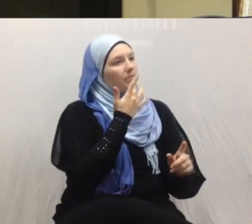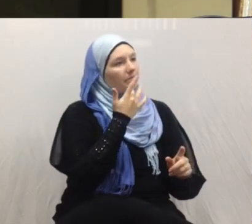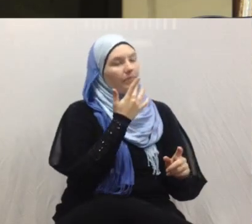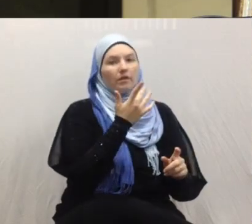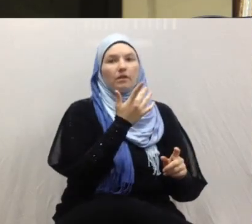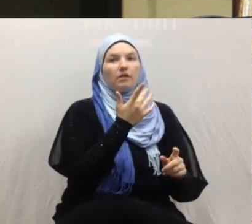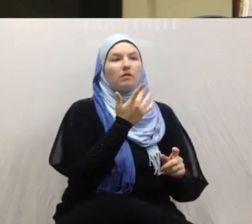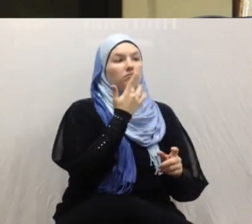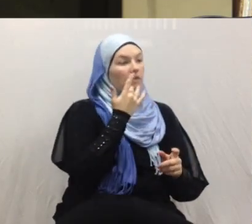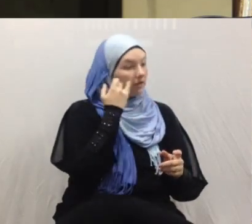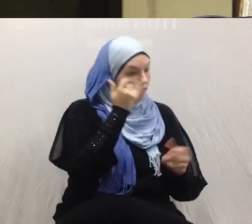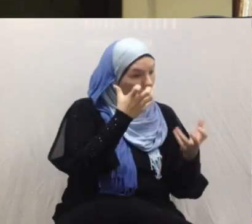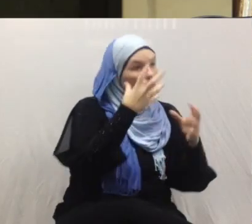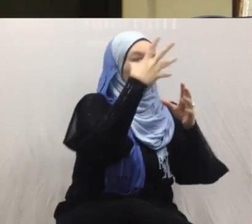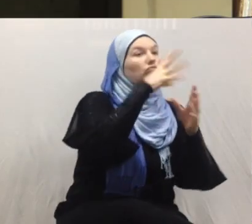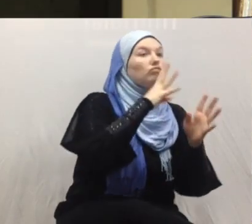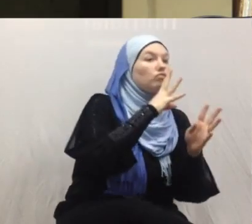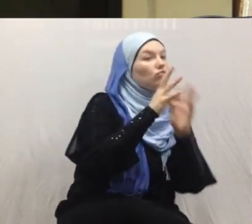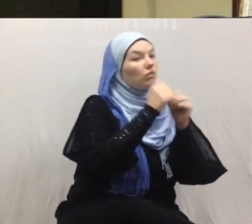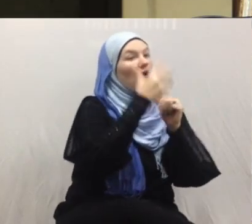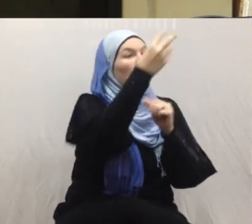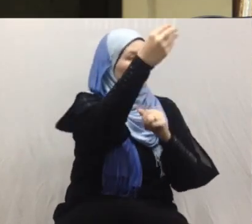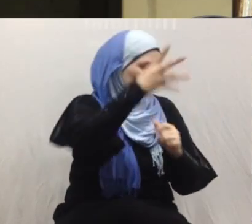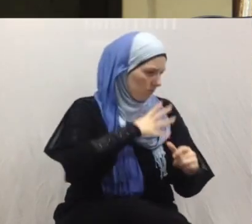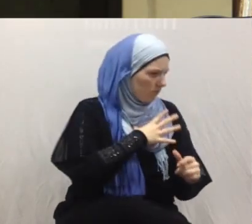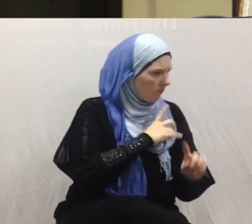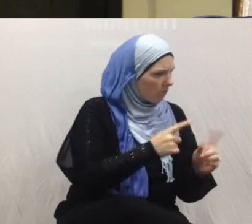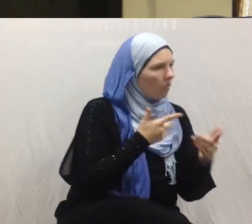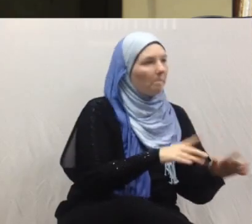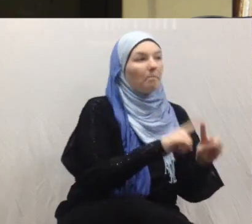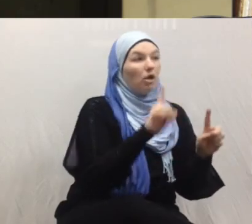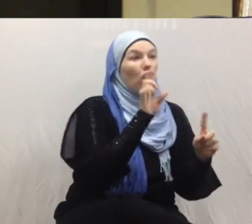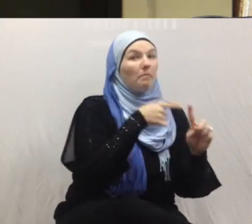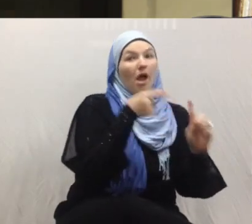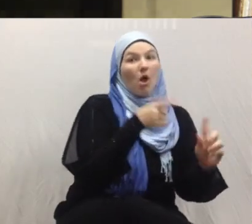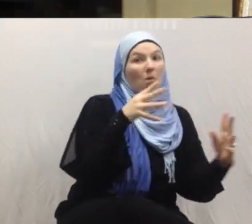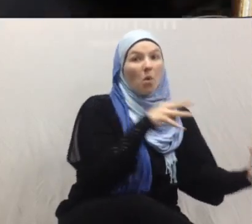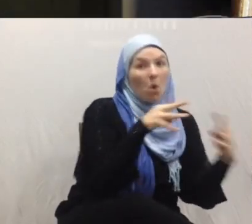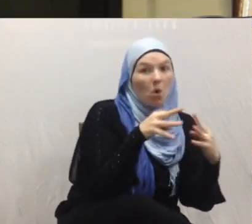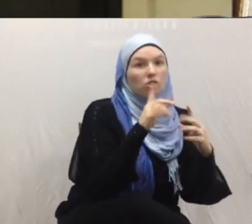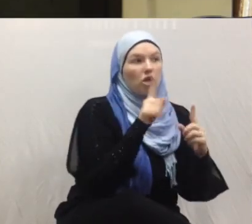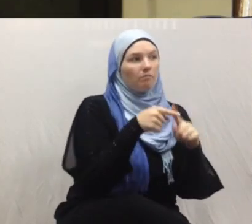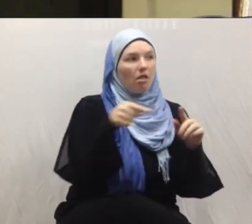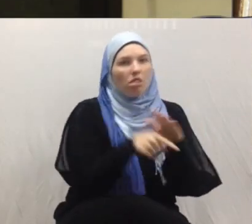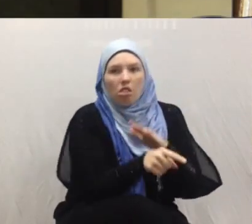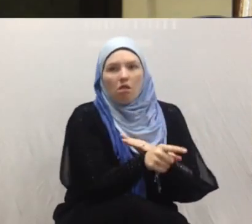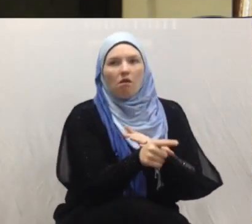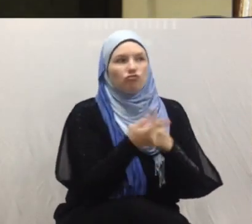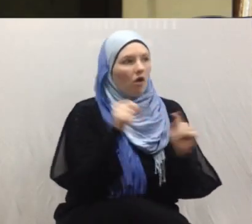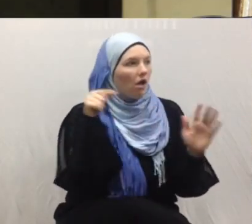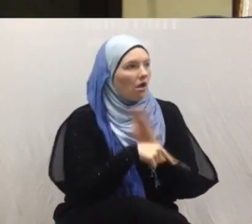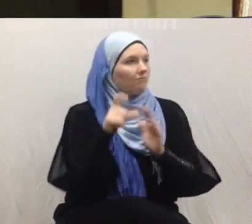man without warning slays himself and his household, unless it be one who has wronged